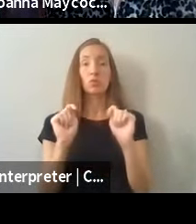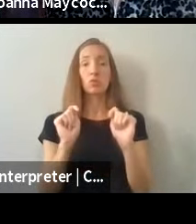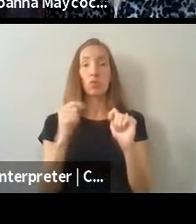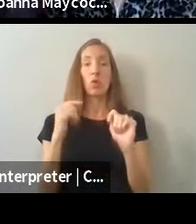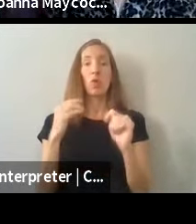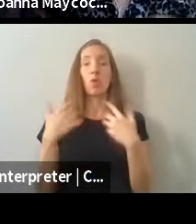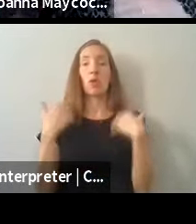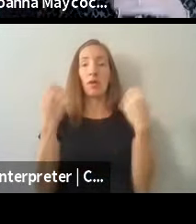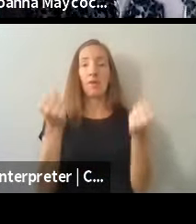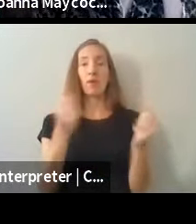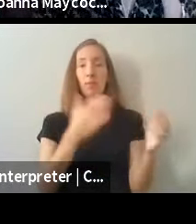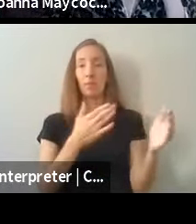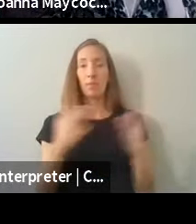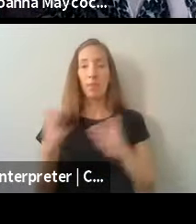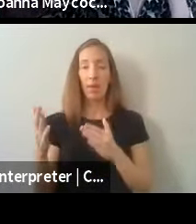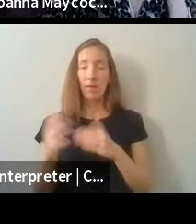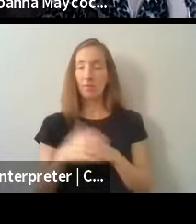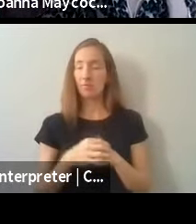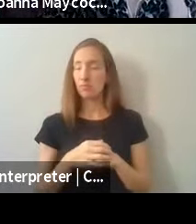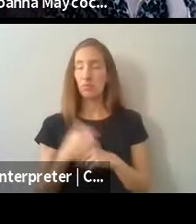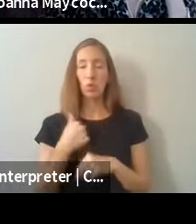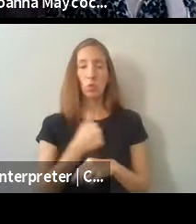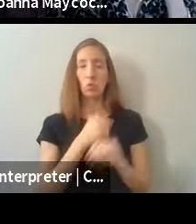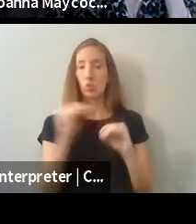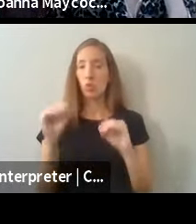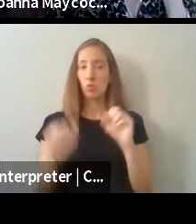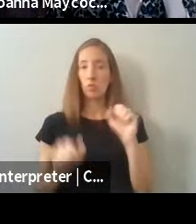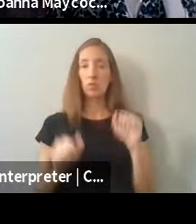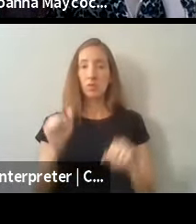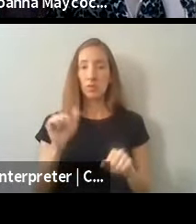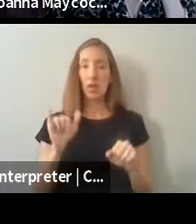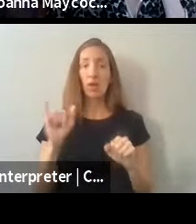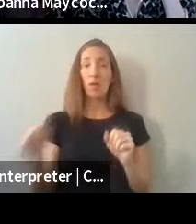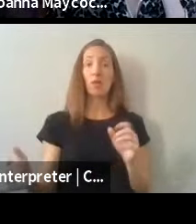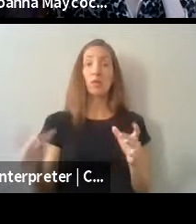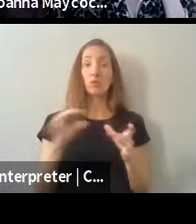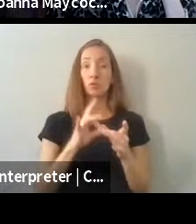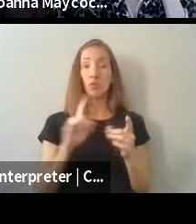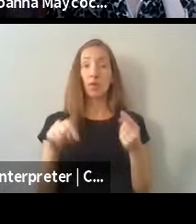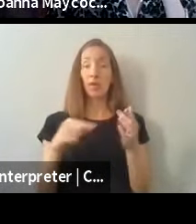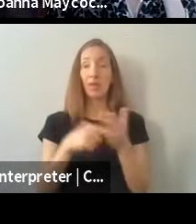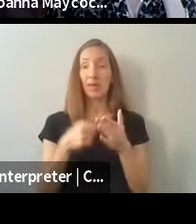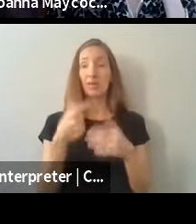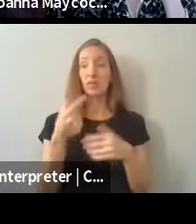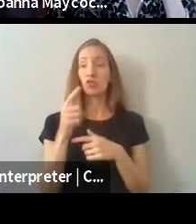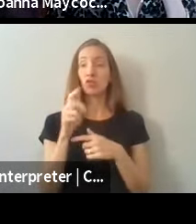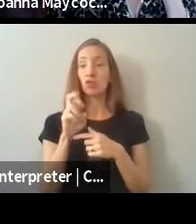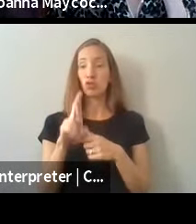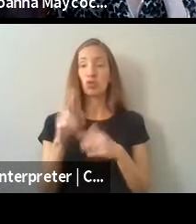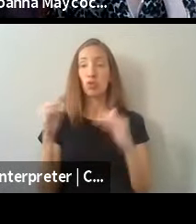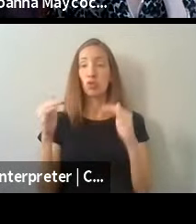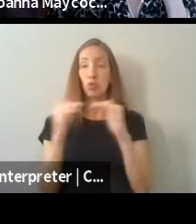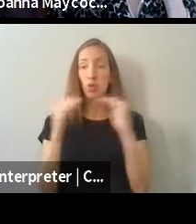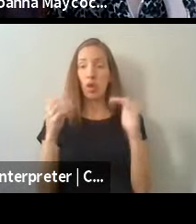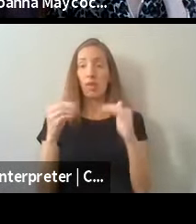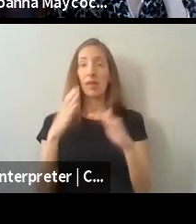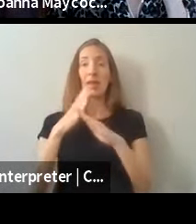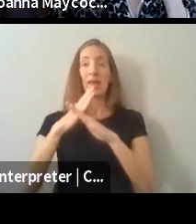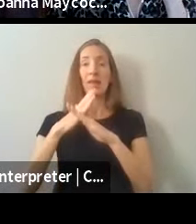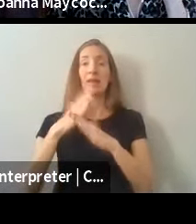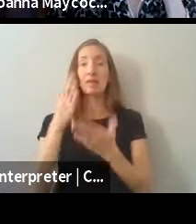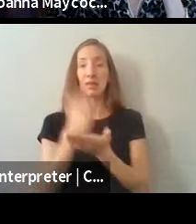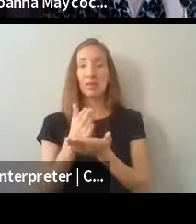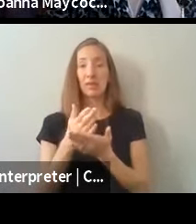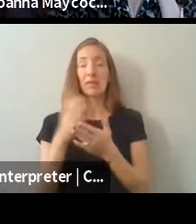plan. There is no doubt, joint effort and investment in gender equality and ending violence can make a